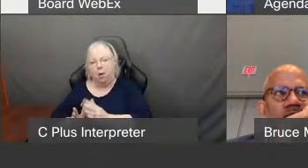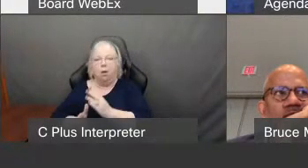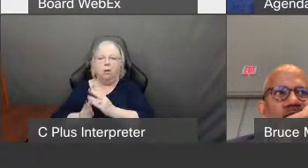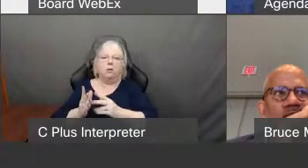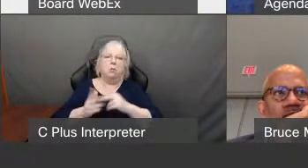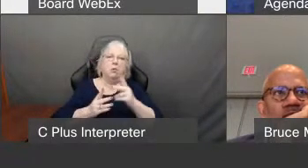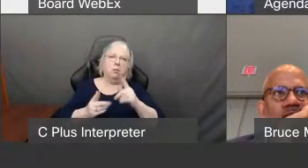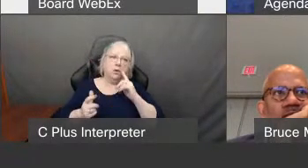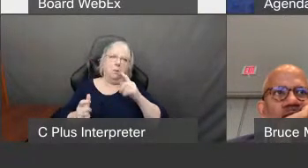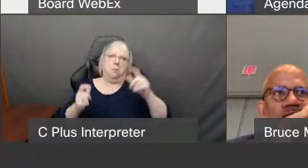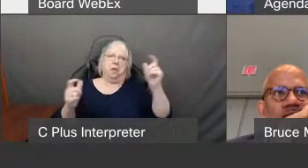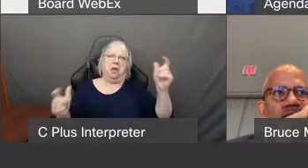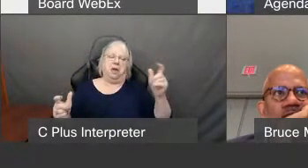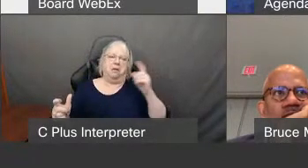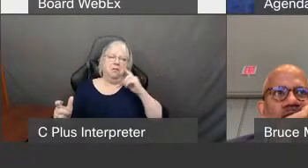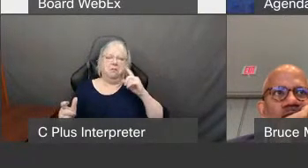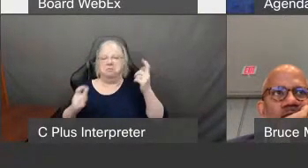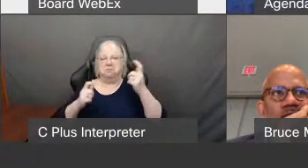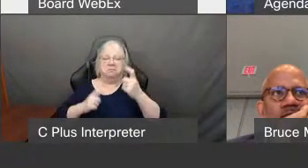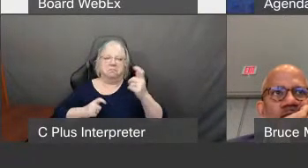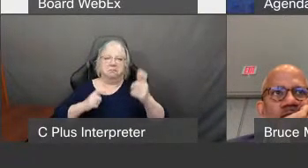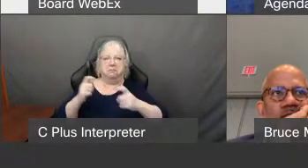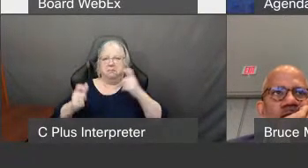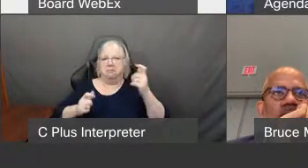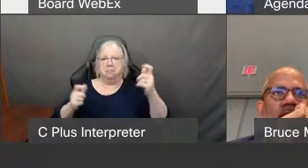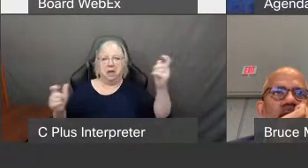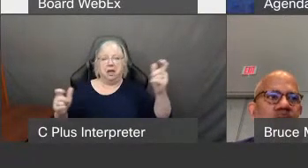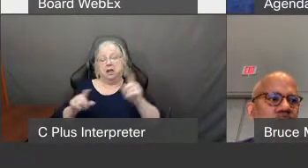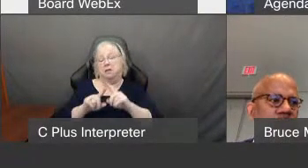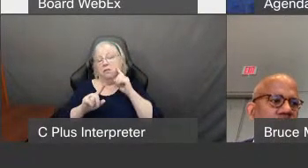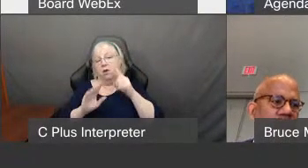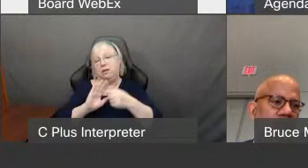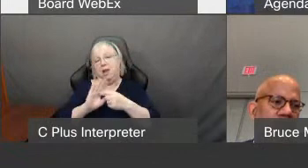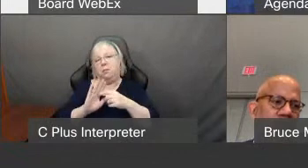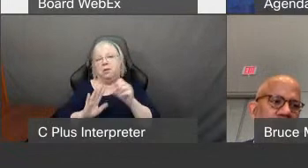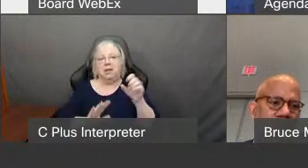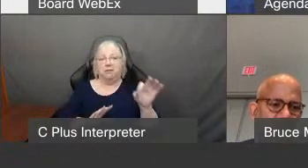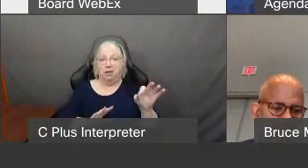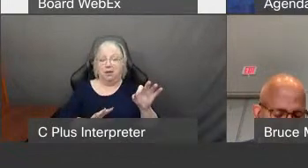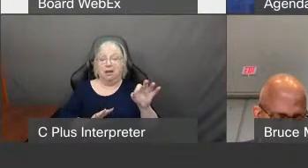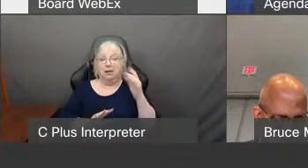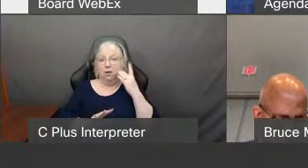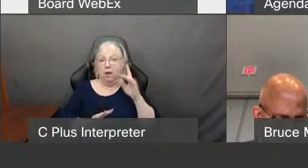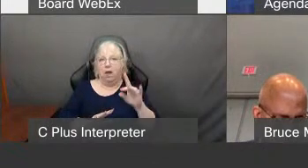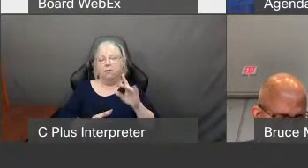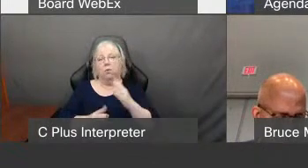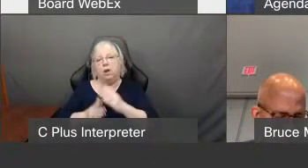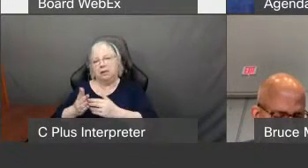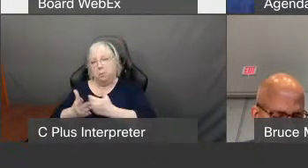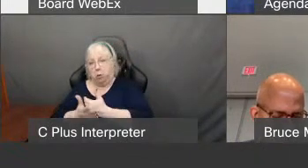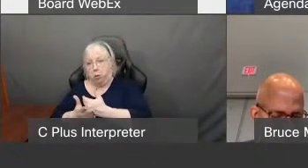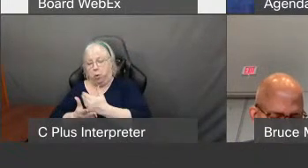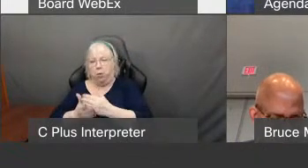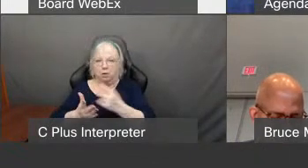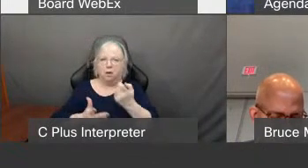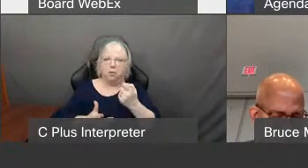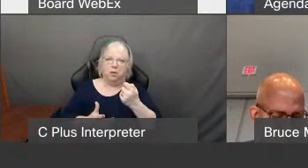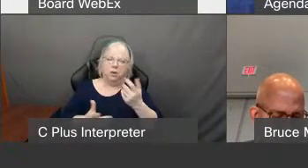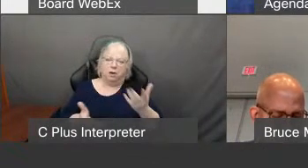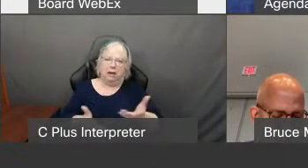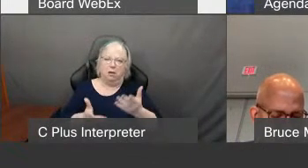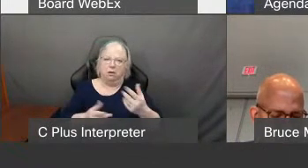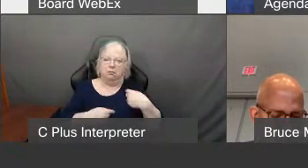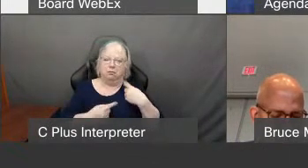really big, like San Francisco's, but and some have been around for a long time. Some of them are newer. I think